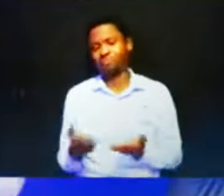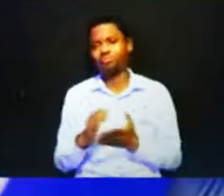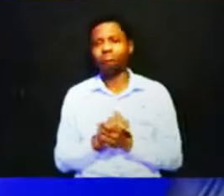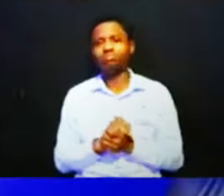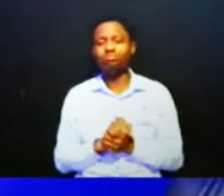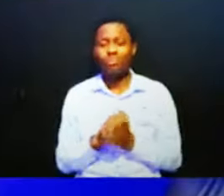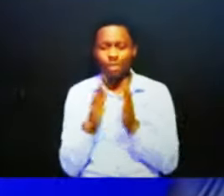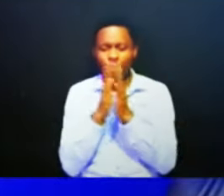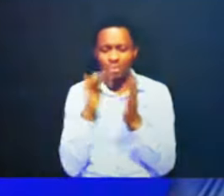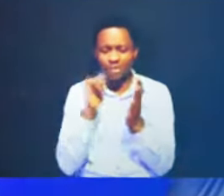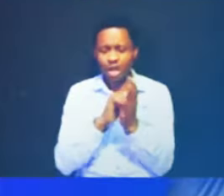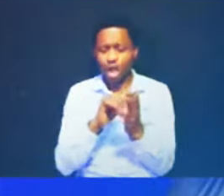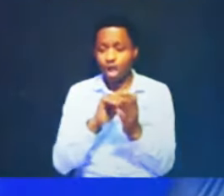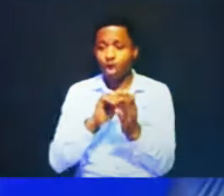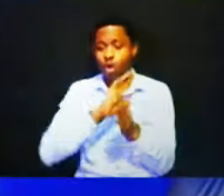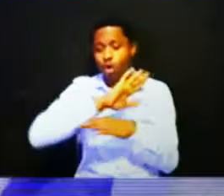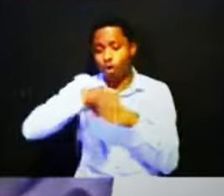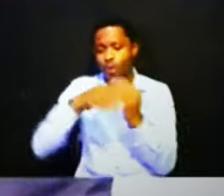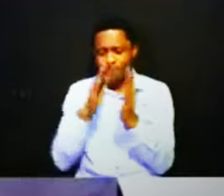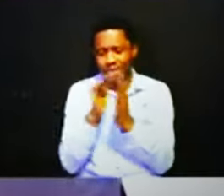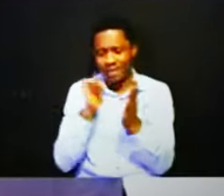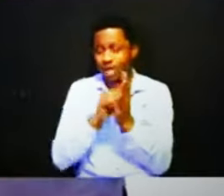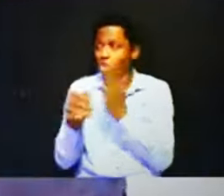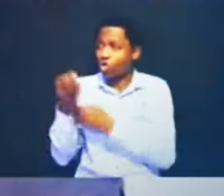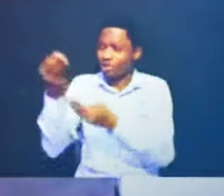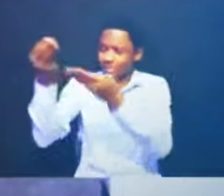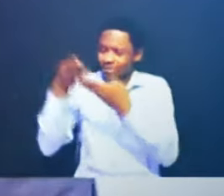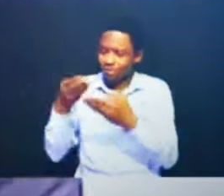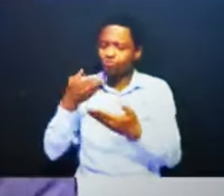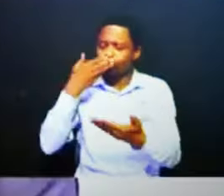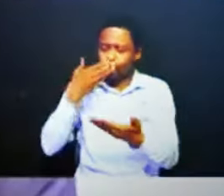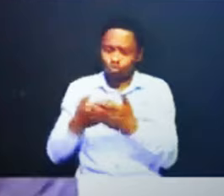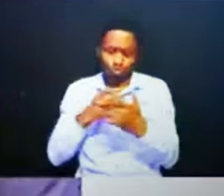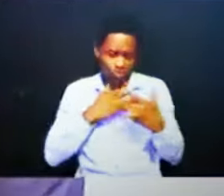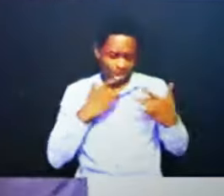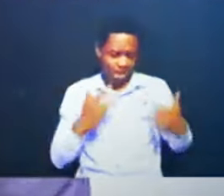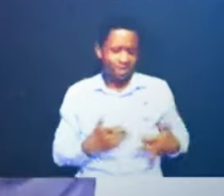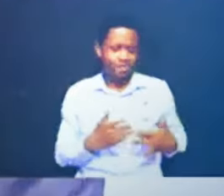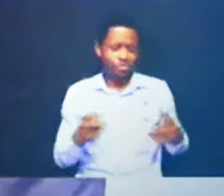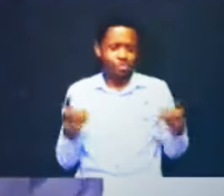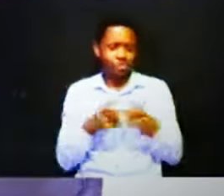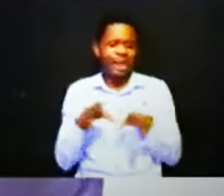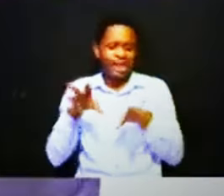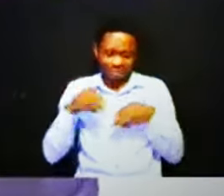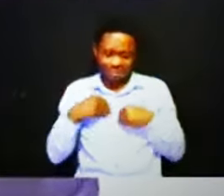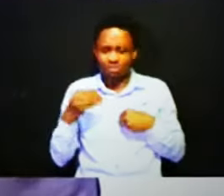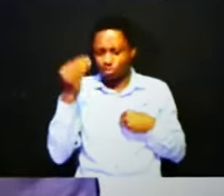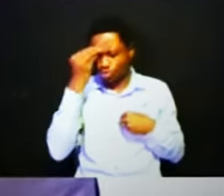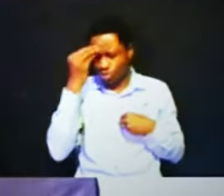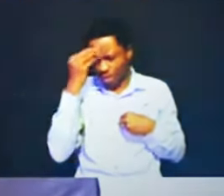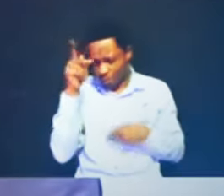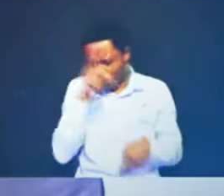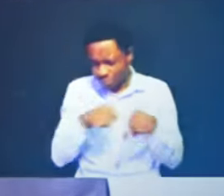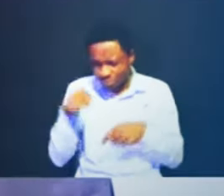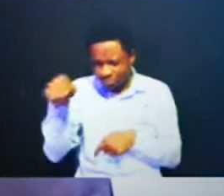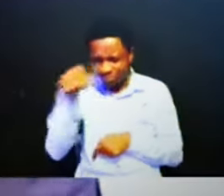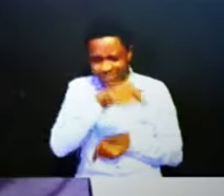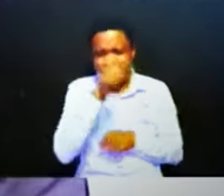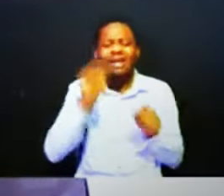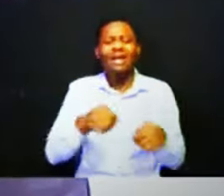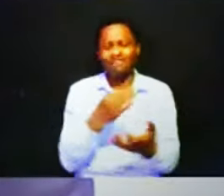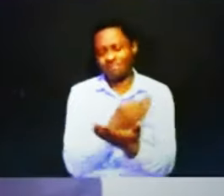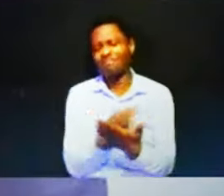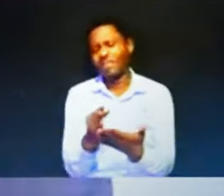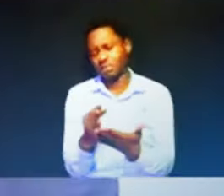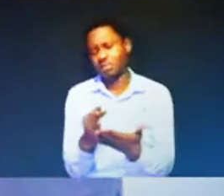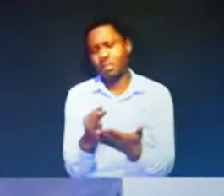heart. To be able to accommodate people's failings. But there are